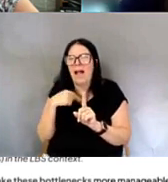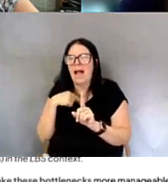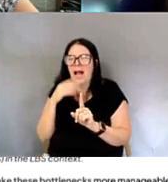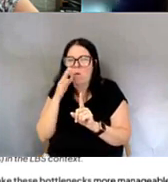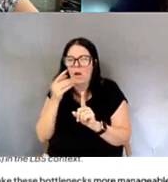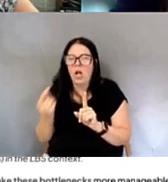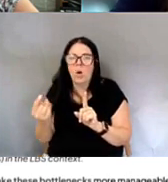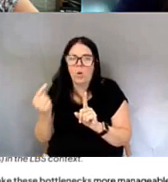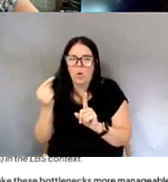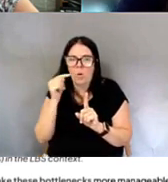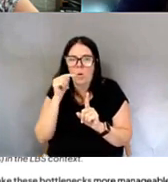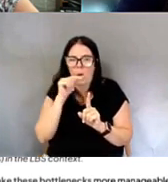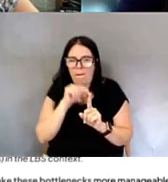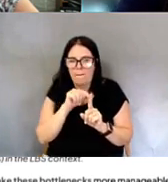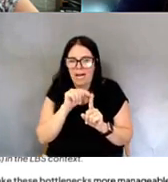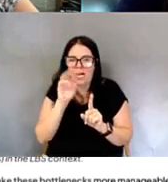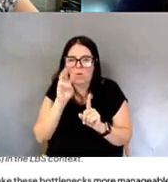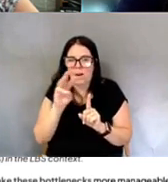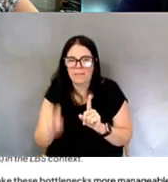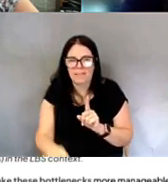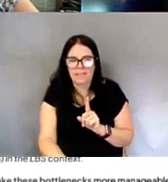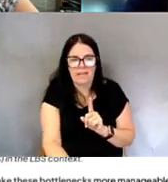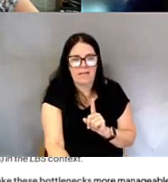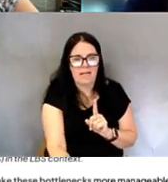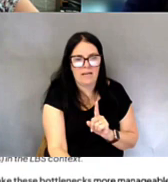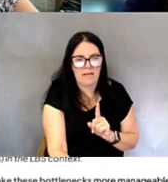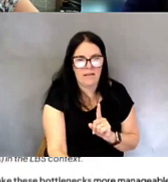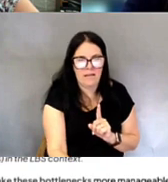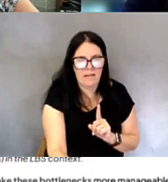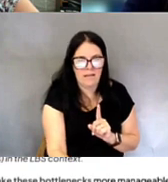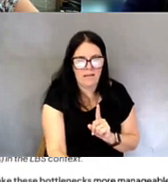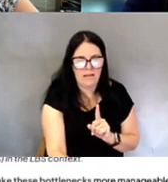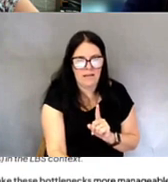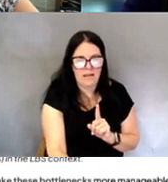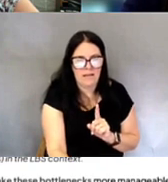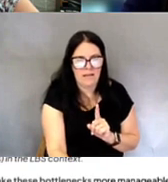the website.